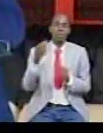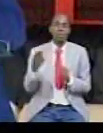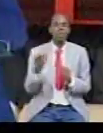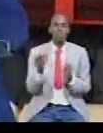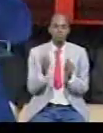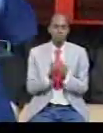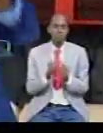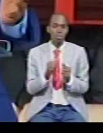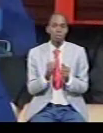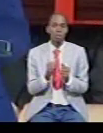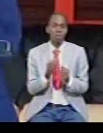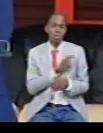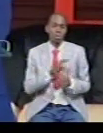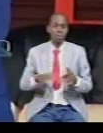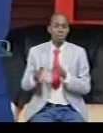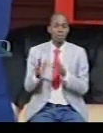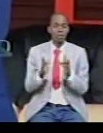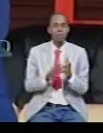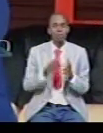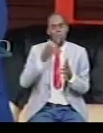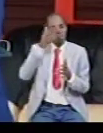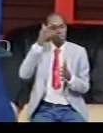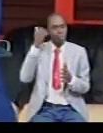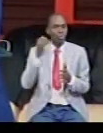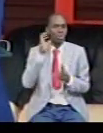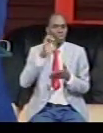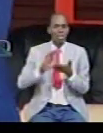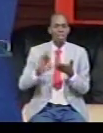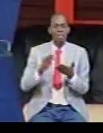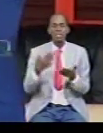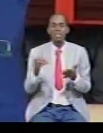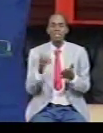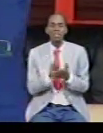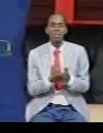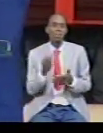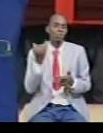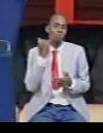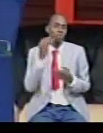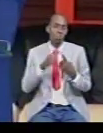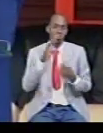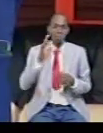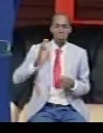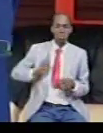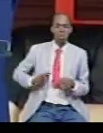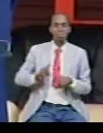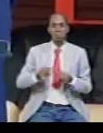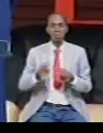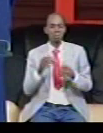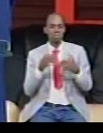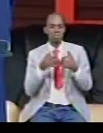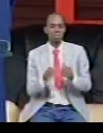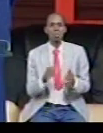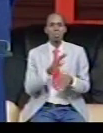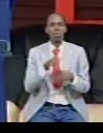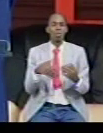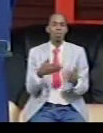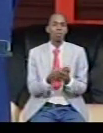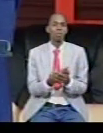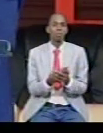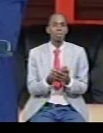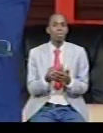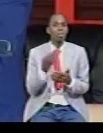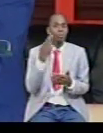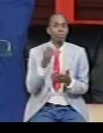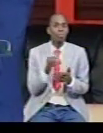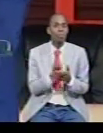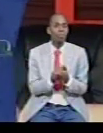he counted the things that were being gained. He counted that as loss, esteeming the reproach of Christ